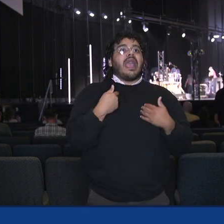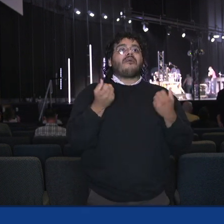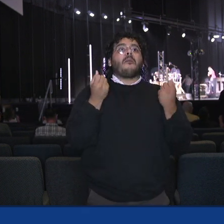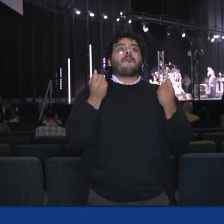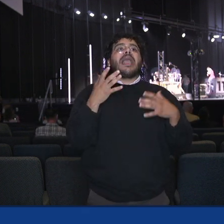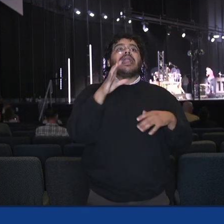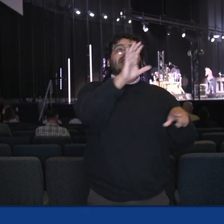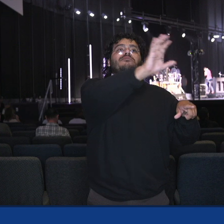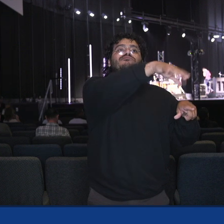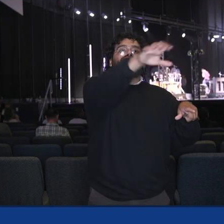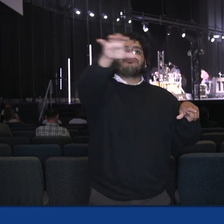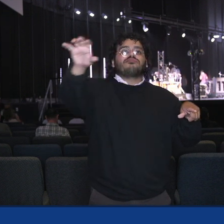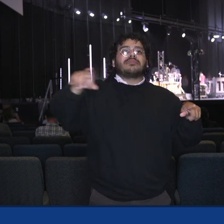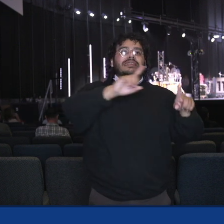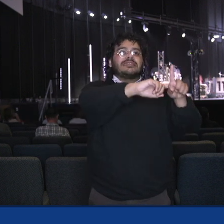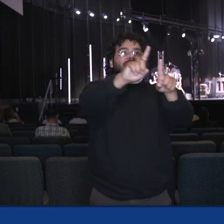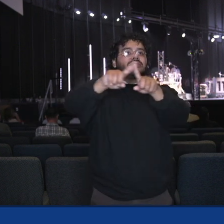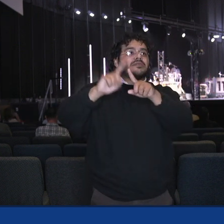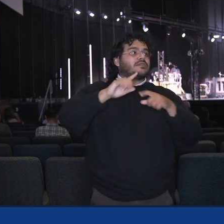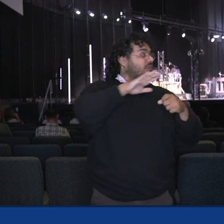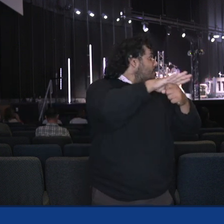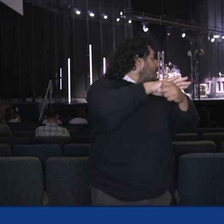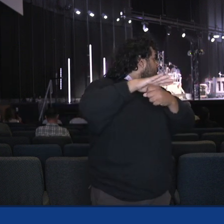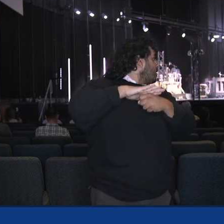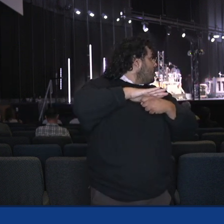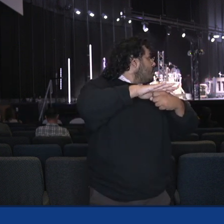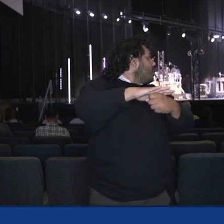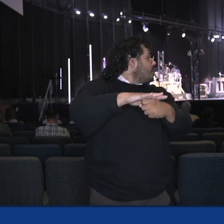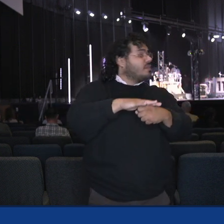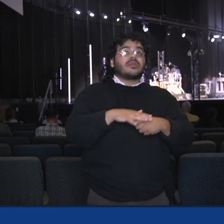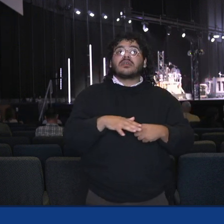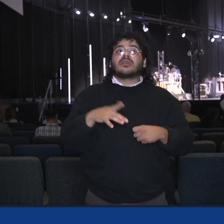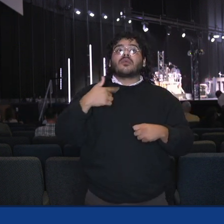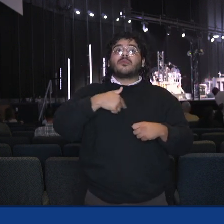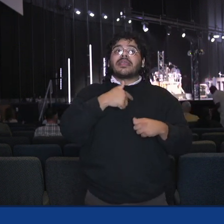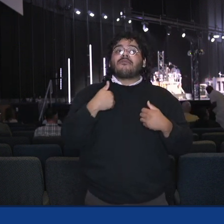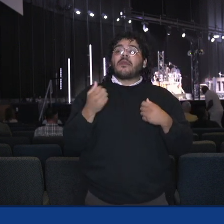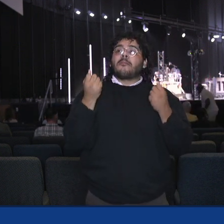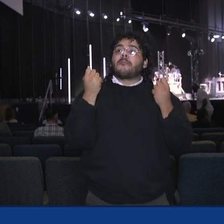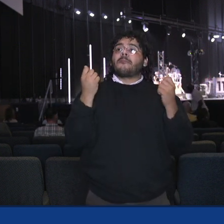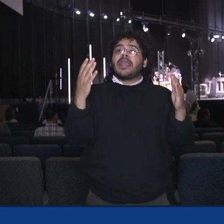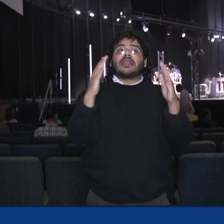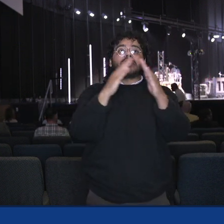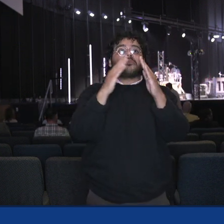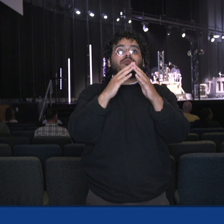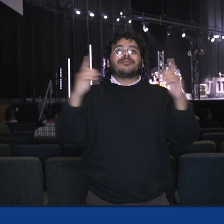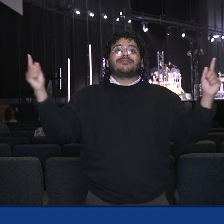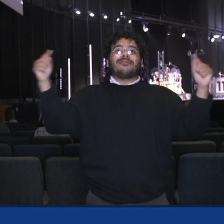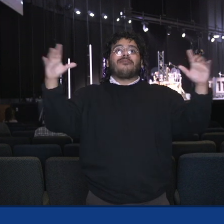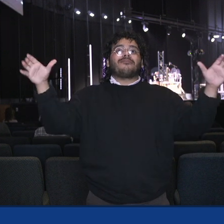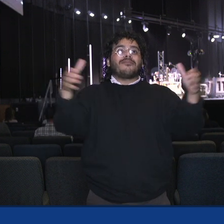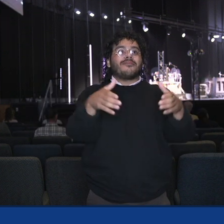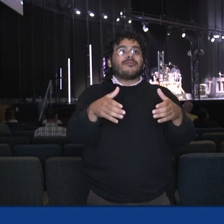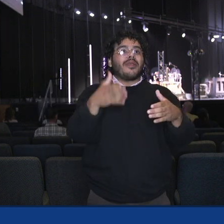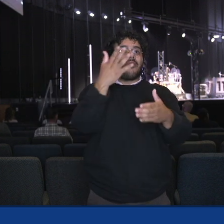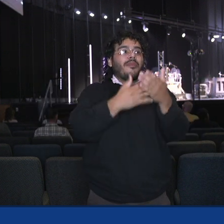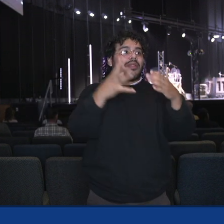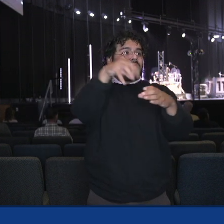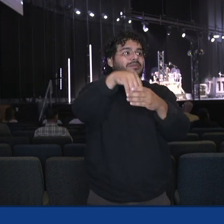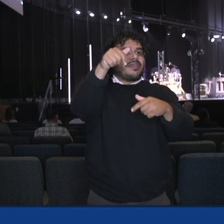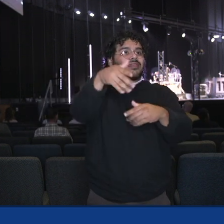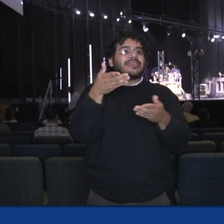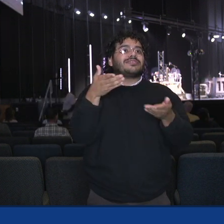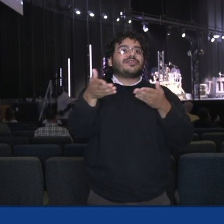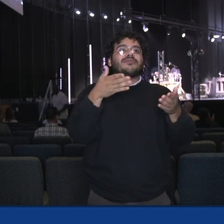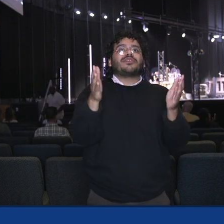which means that we have different communities getting together to be part of our service here at Vineyard Columbus. Can you guys put your hands